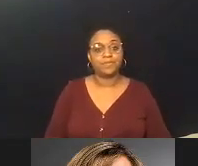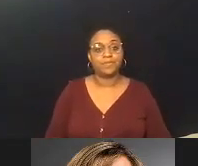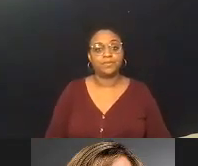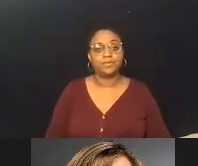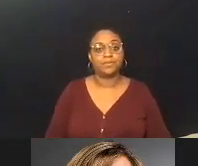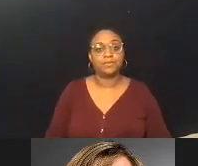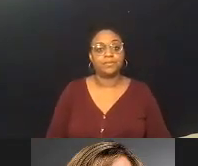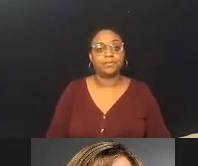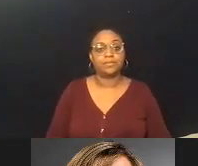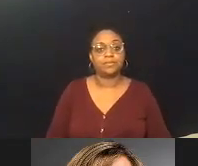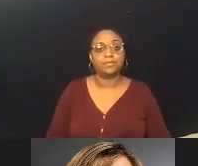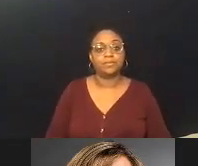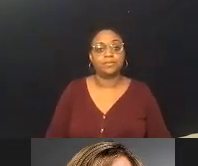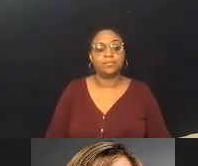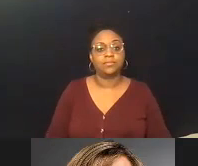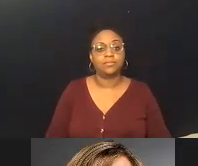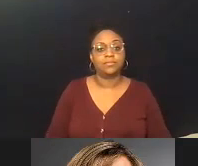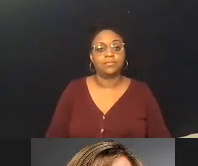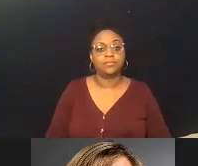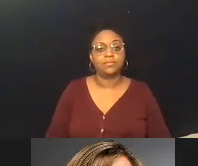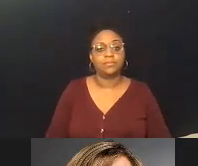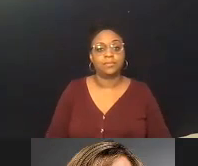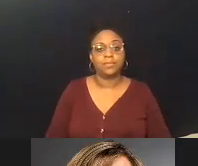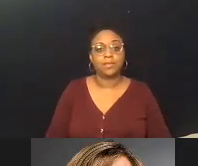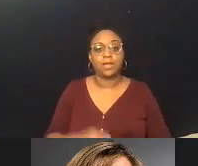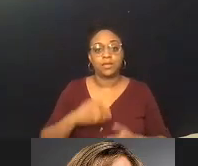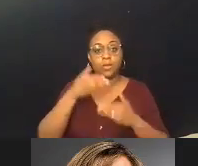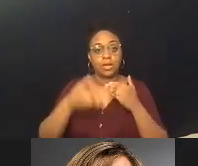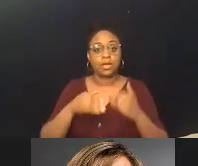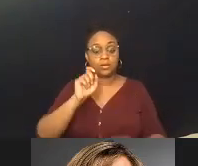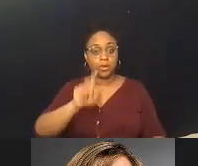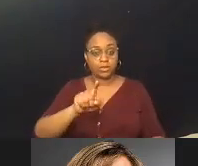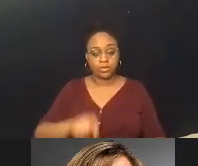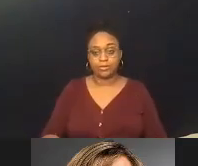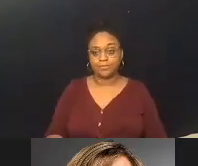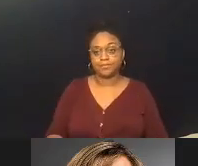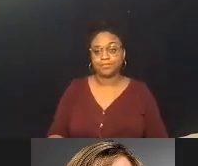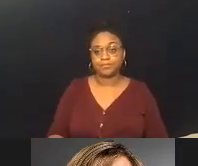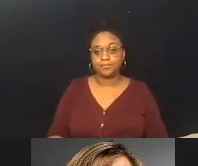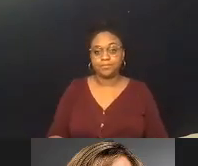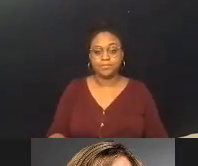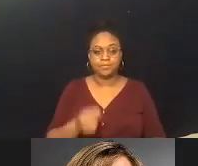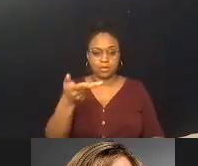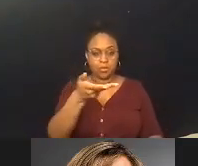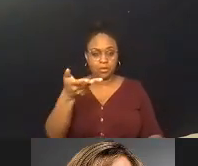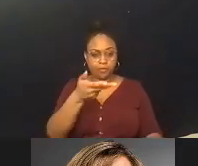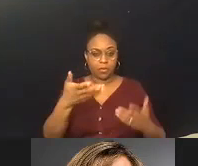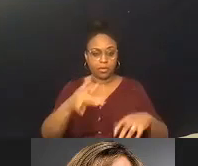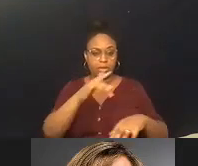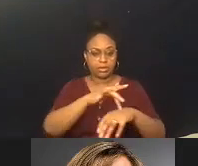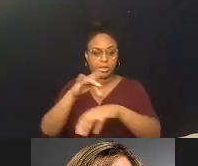My next question is, and some of you already kind of hinted at some of this, but how